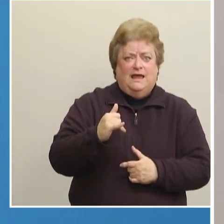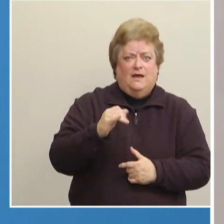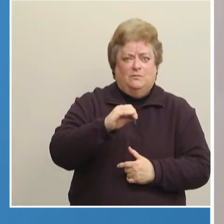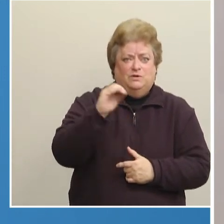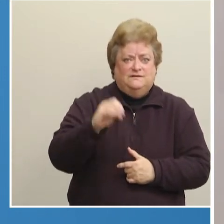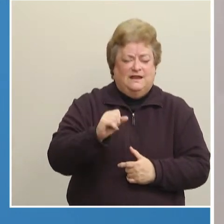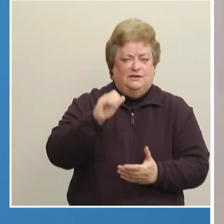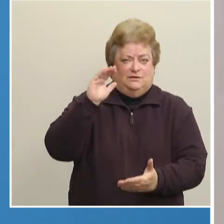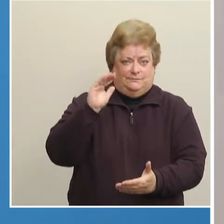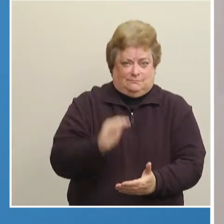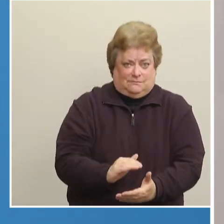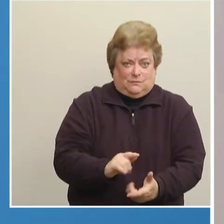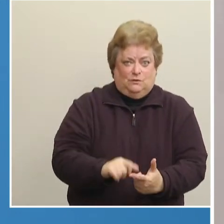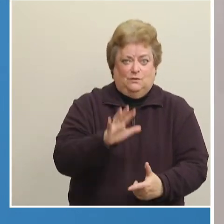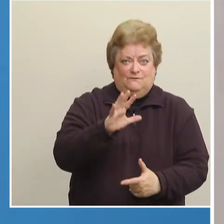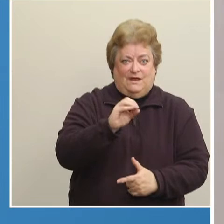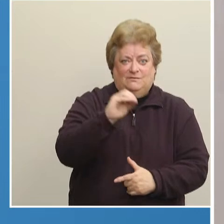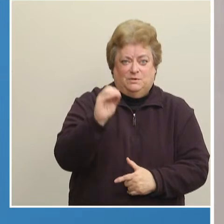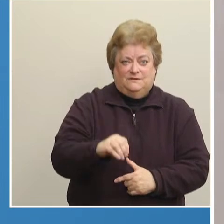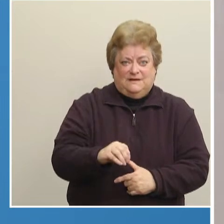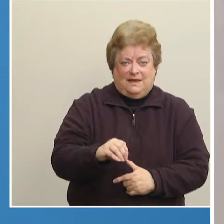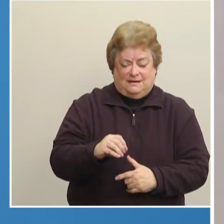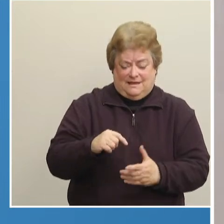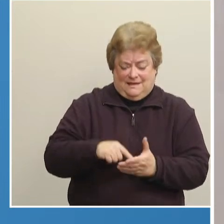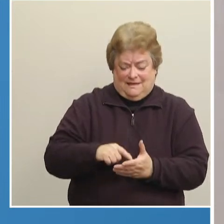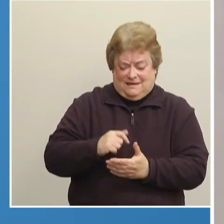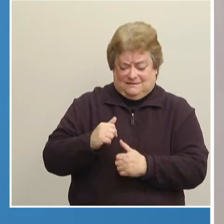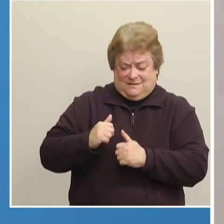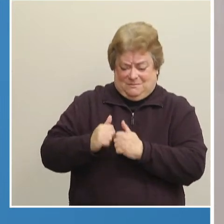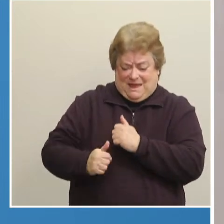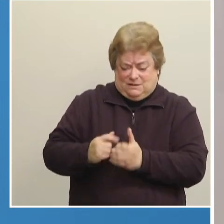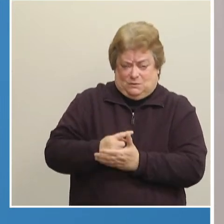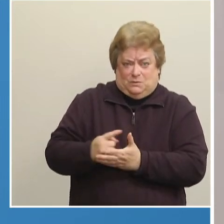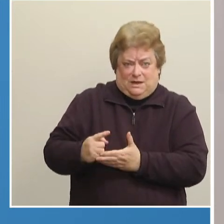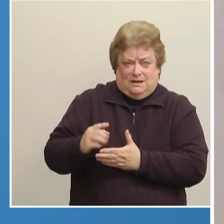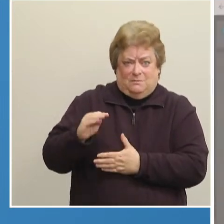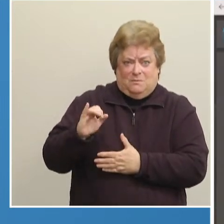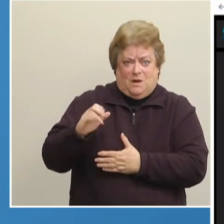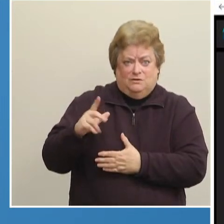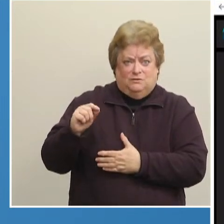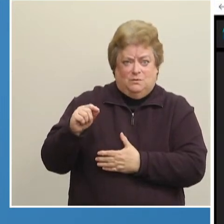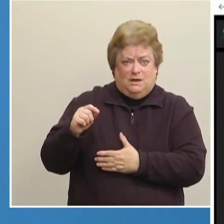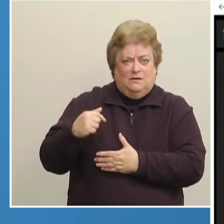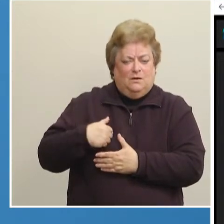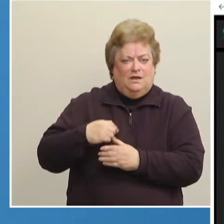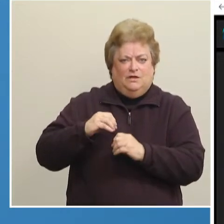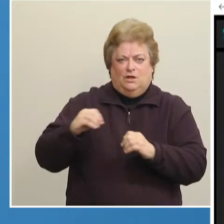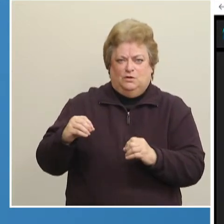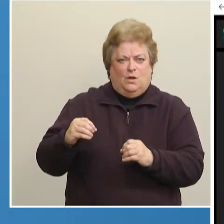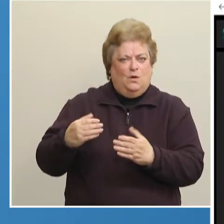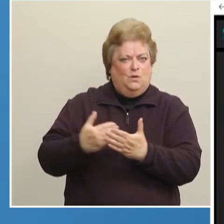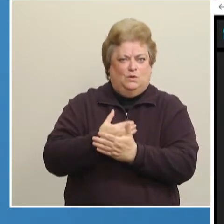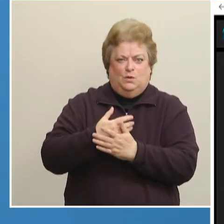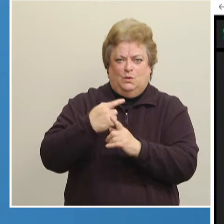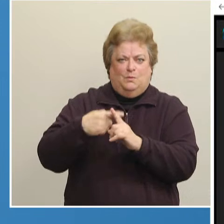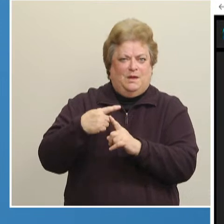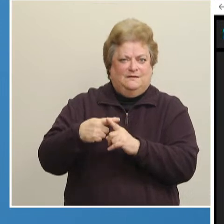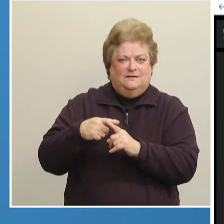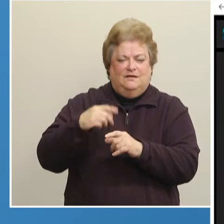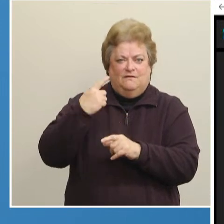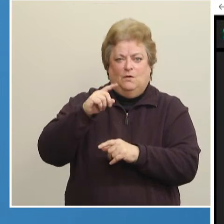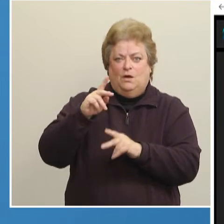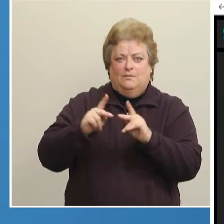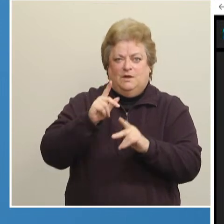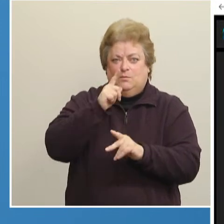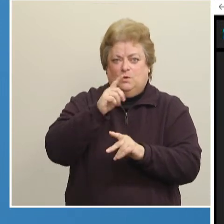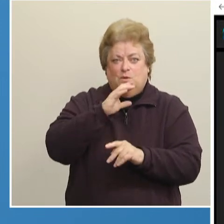than 5%. This past week, ending March 20th, we have had no new cases in our residents aged 75